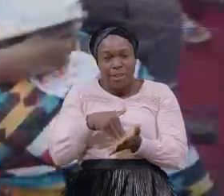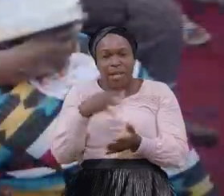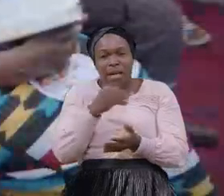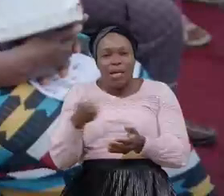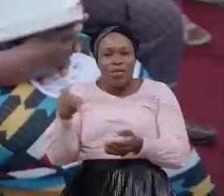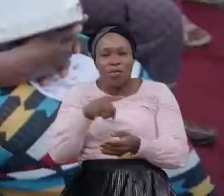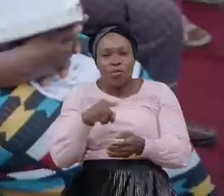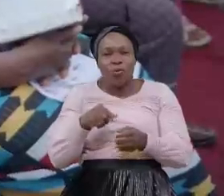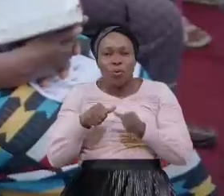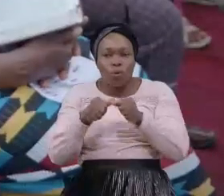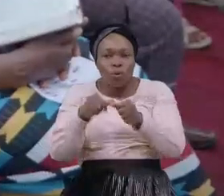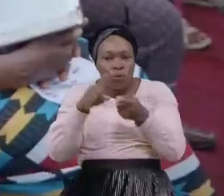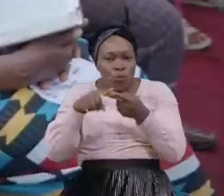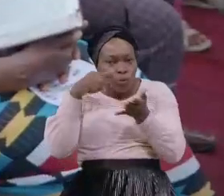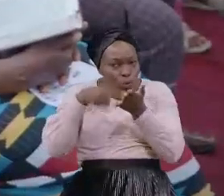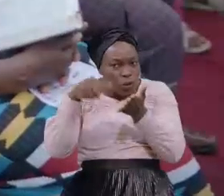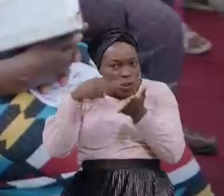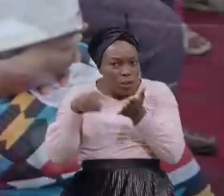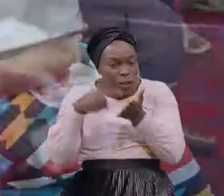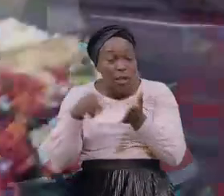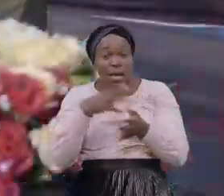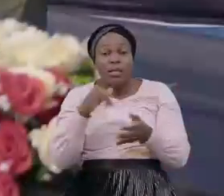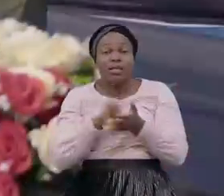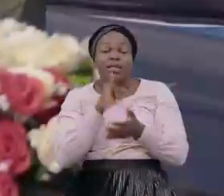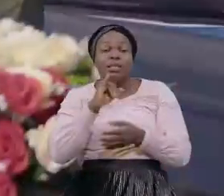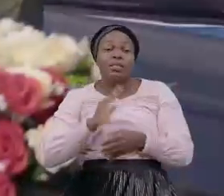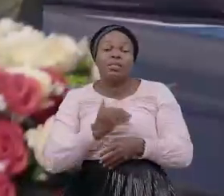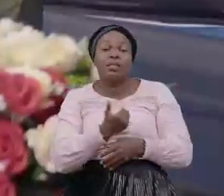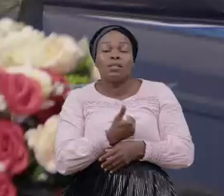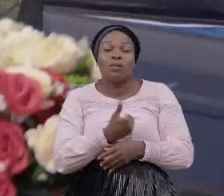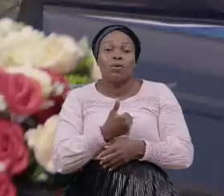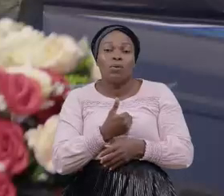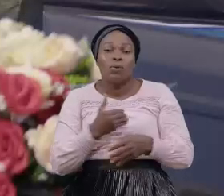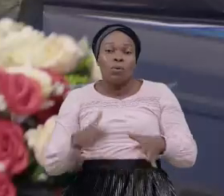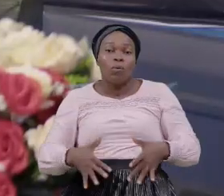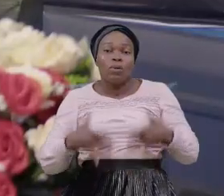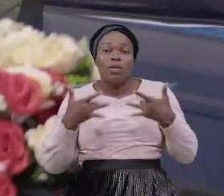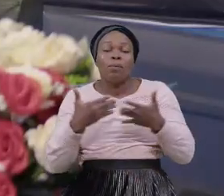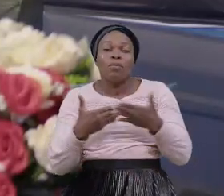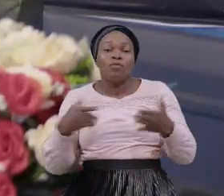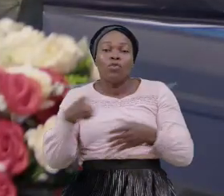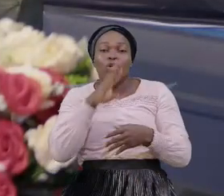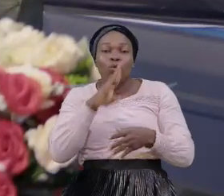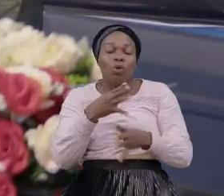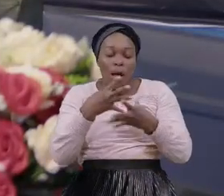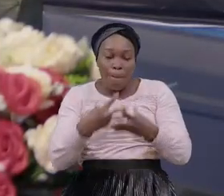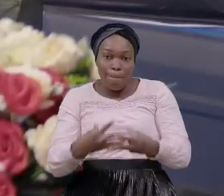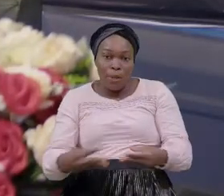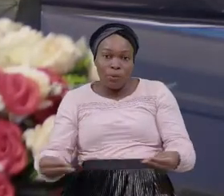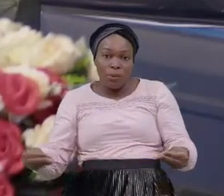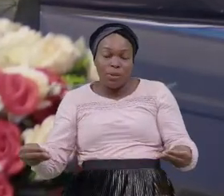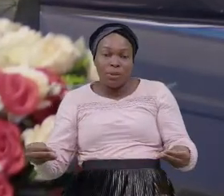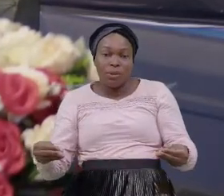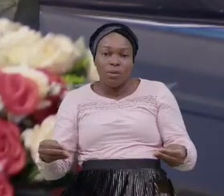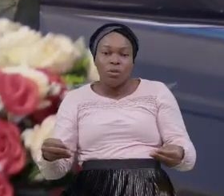You know, that's our life. Our lives, before you are melted, you'll be rigid. You will